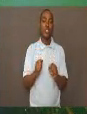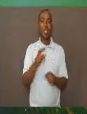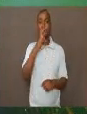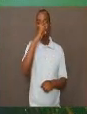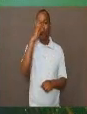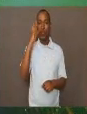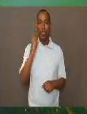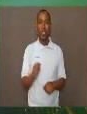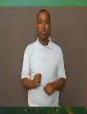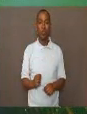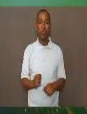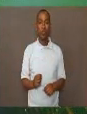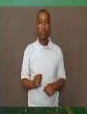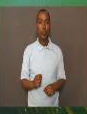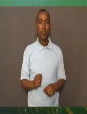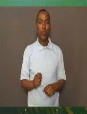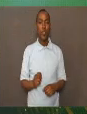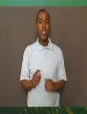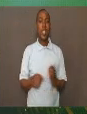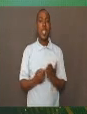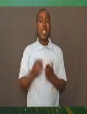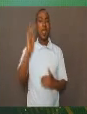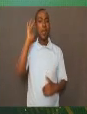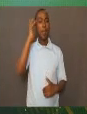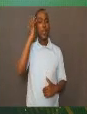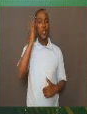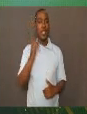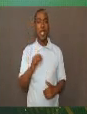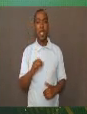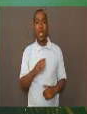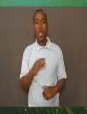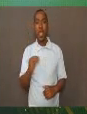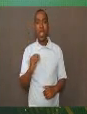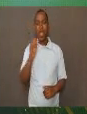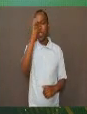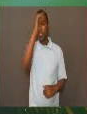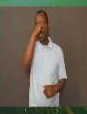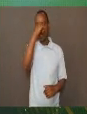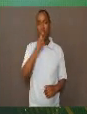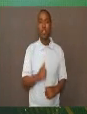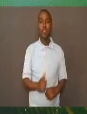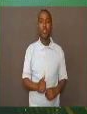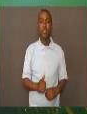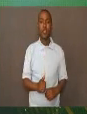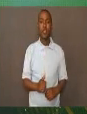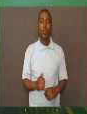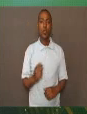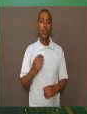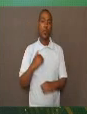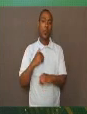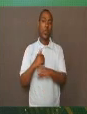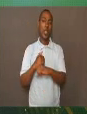Because of the link between this disease and HIV/AIDS, prevention